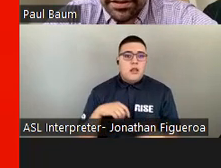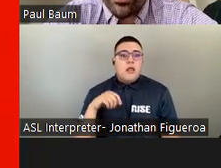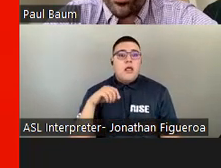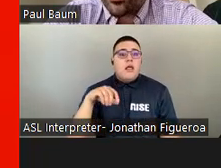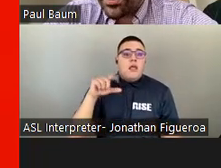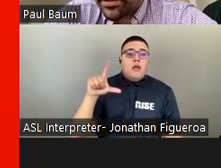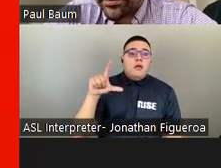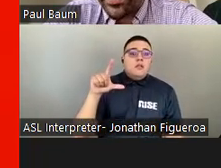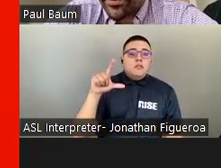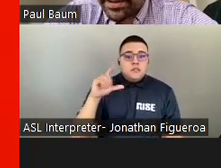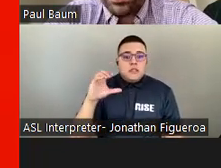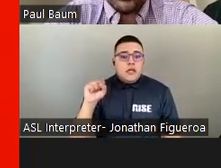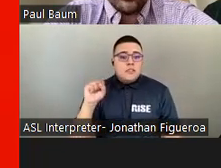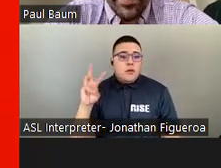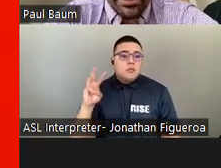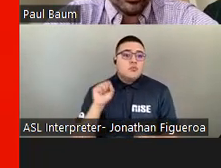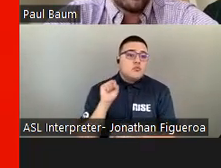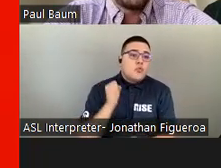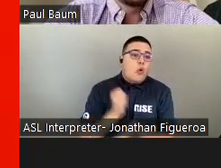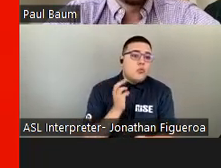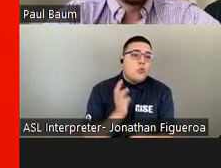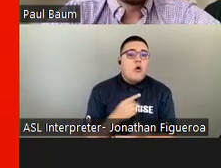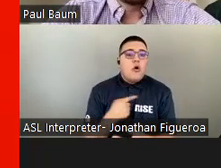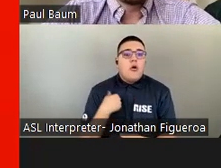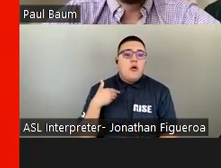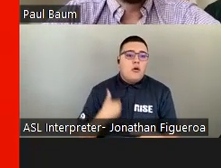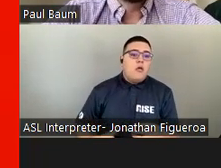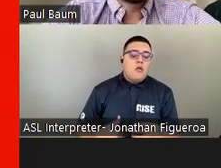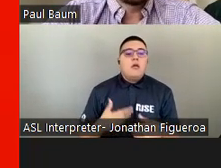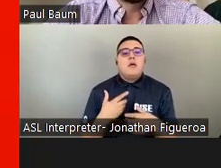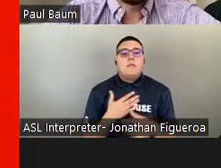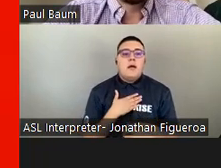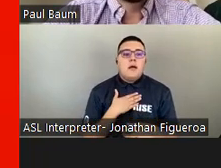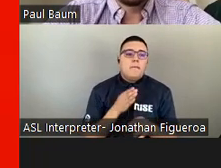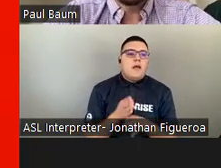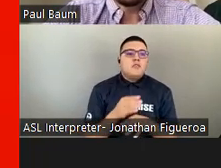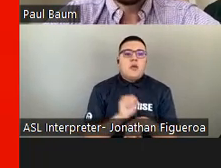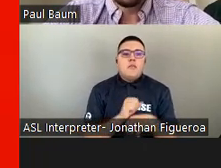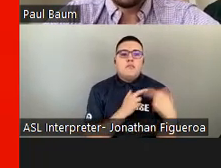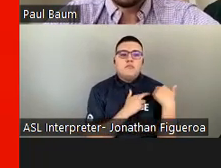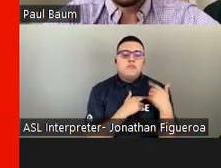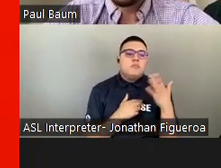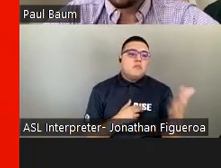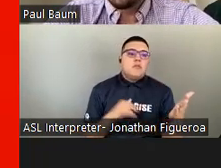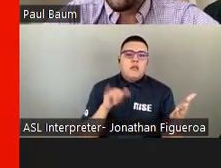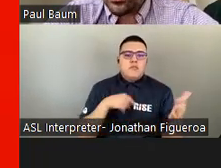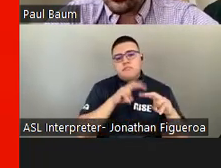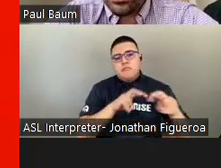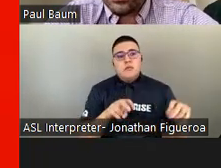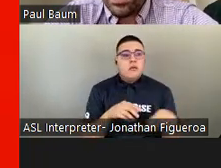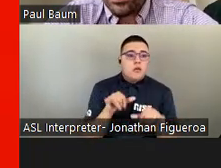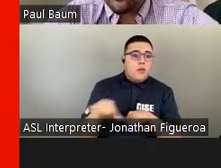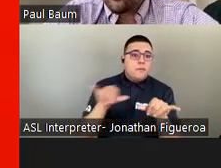clinical social worker, and also a therapist. That is my main job. Mental health challenges. Common mental health issues include